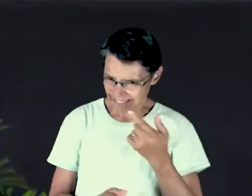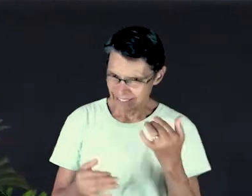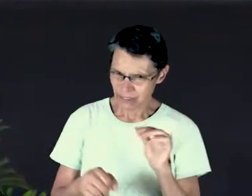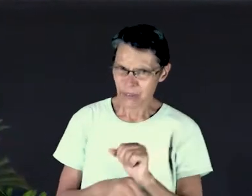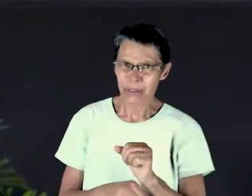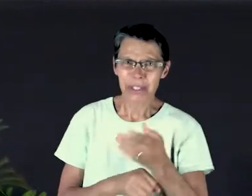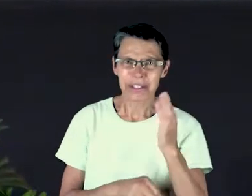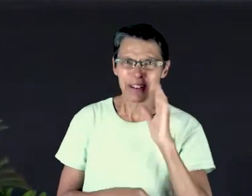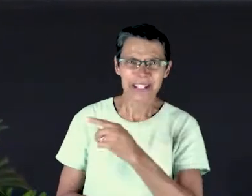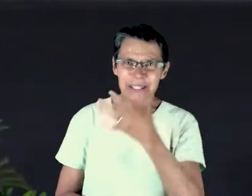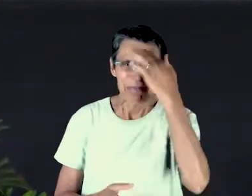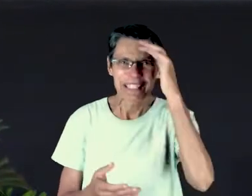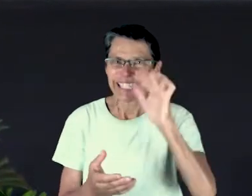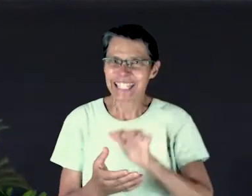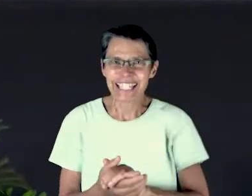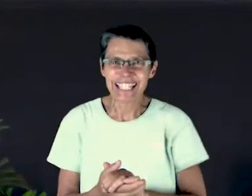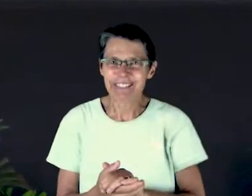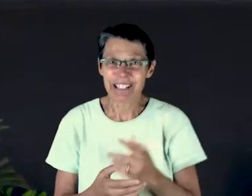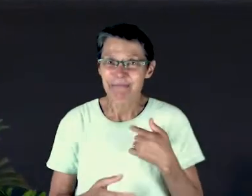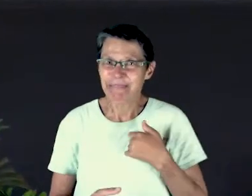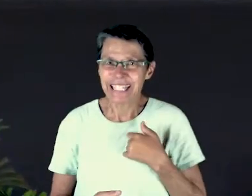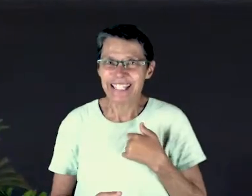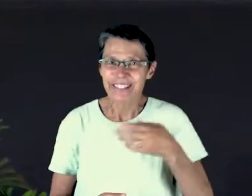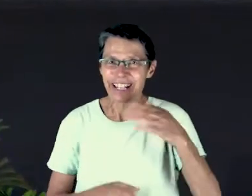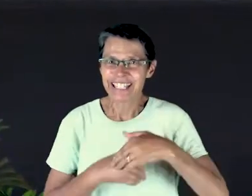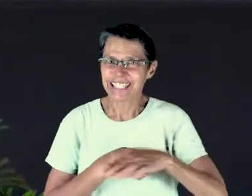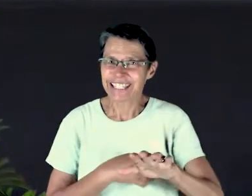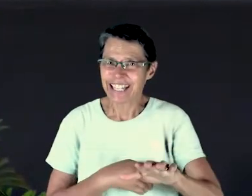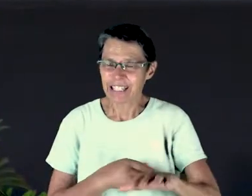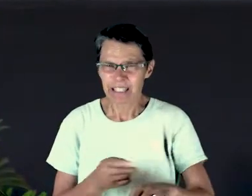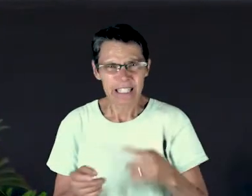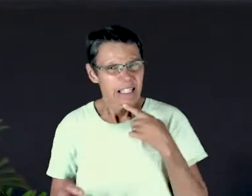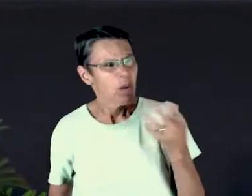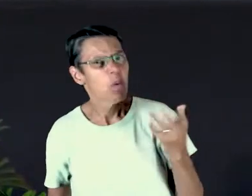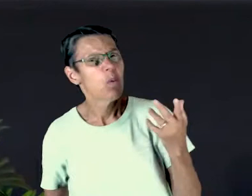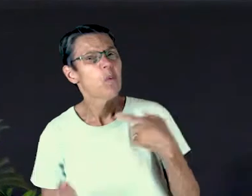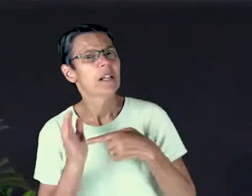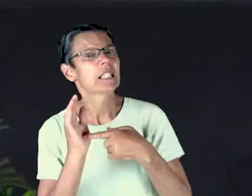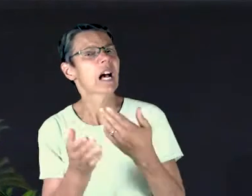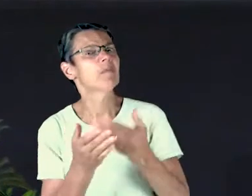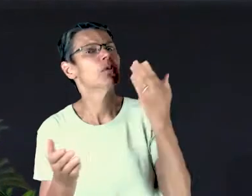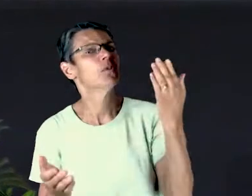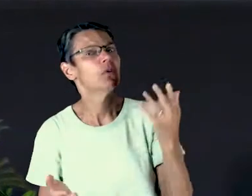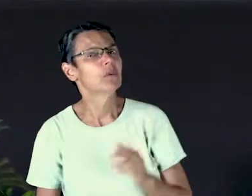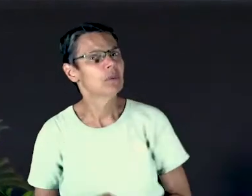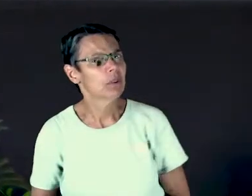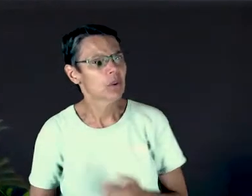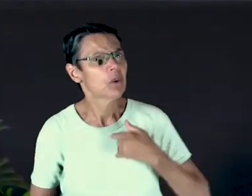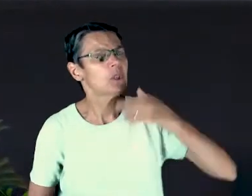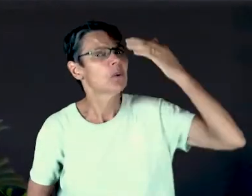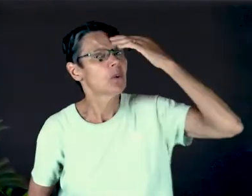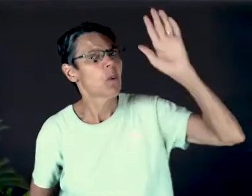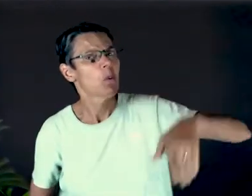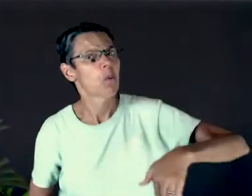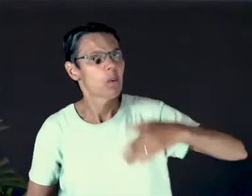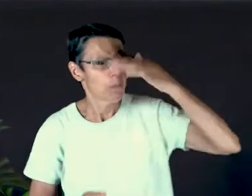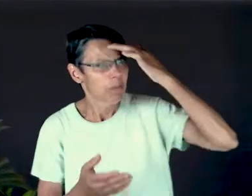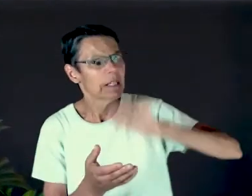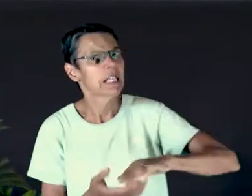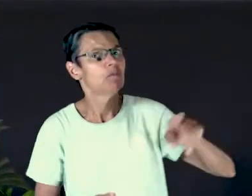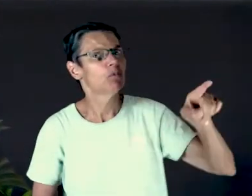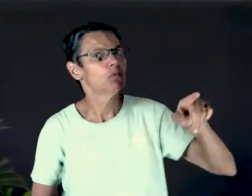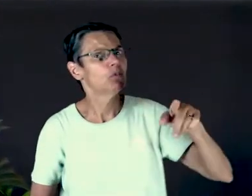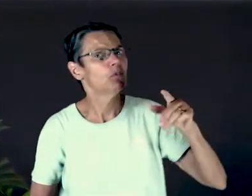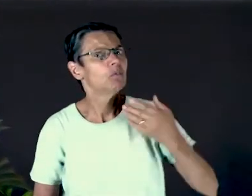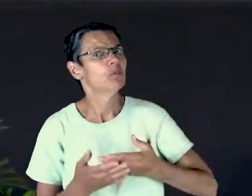God, that you believe in him who he has sent." So they said to him, "What sign are you going to give us then, so that we may see it